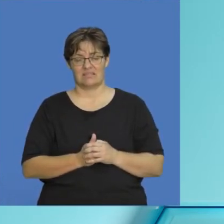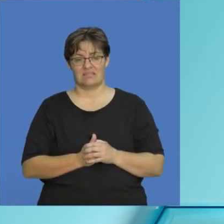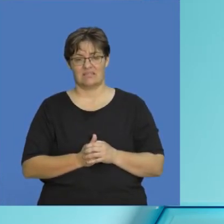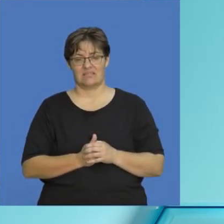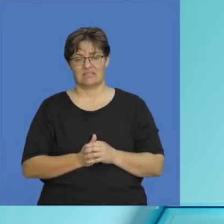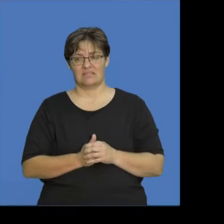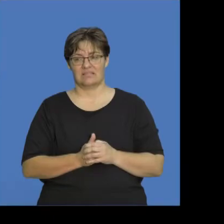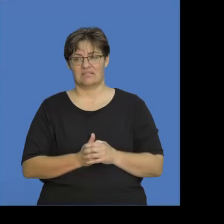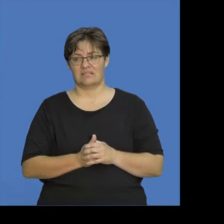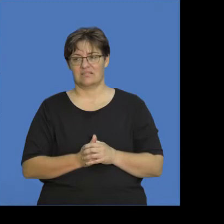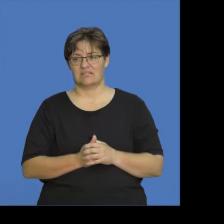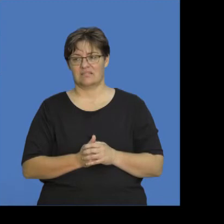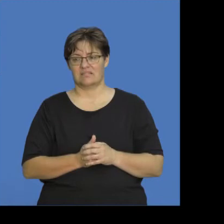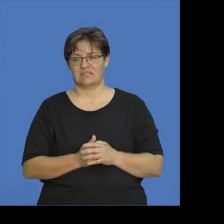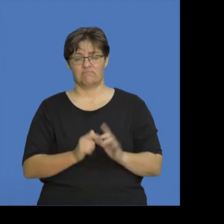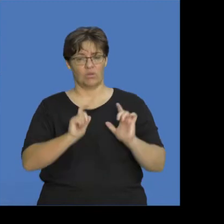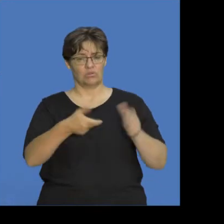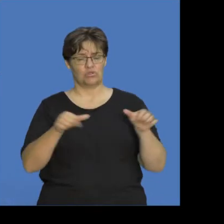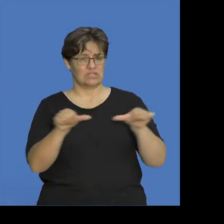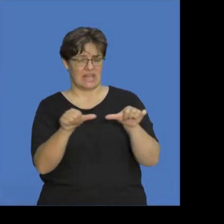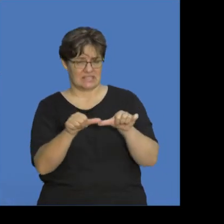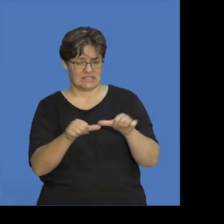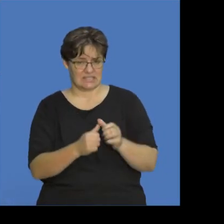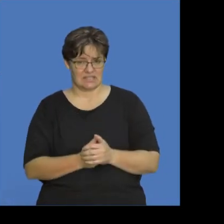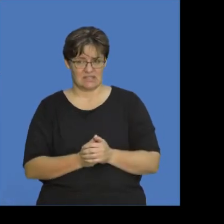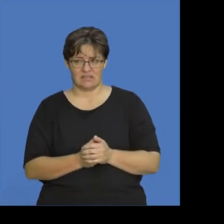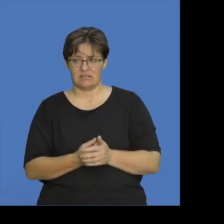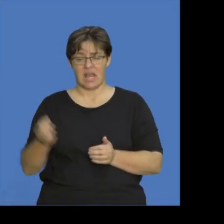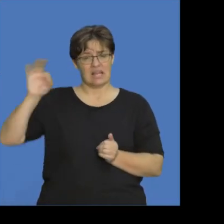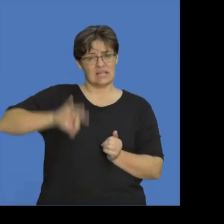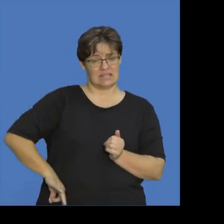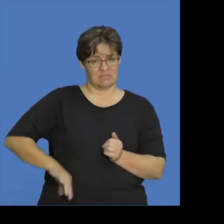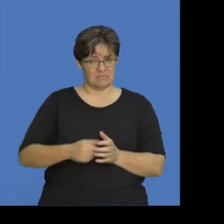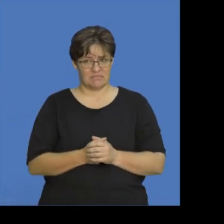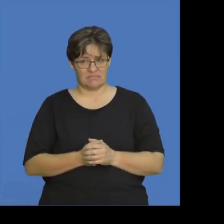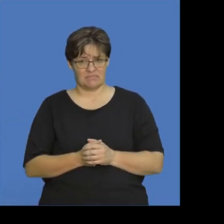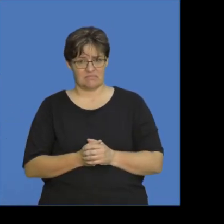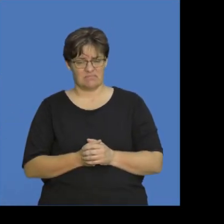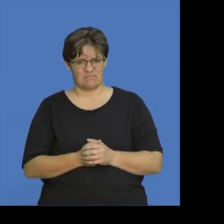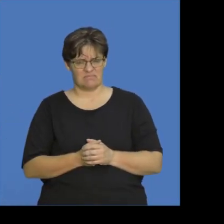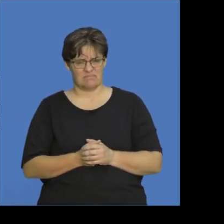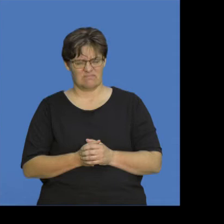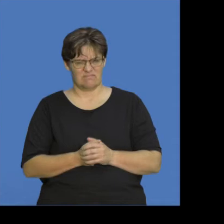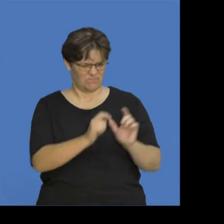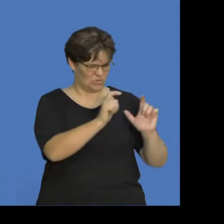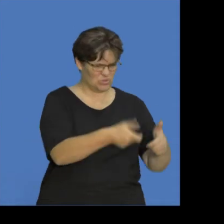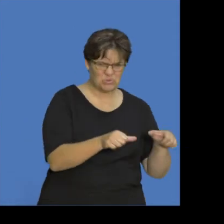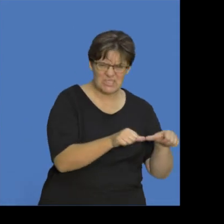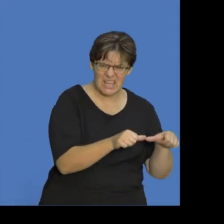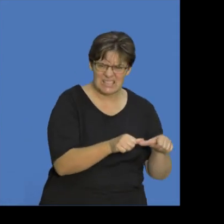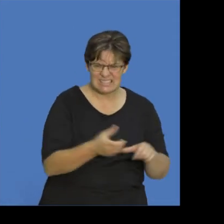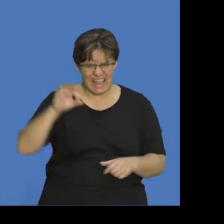Fantastic. Now let's look at another one. What about shoe size and your income? Annual income is how much you